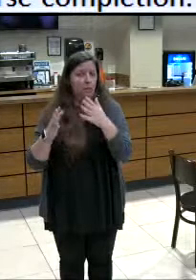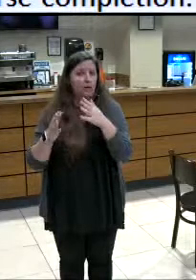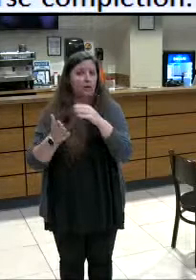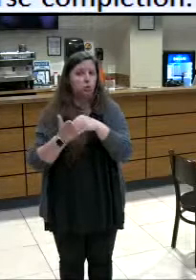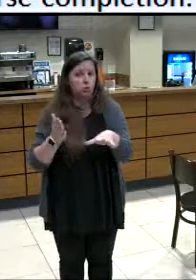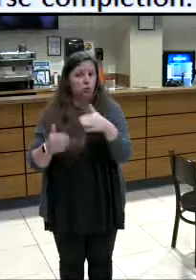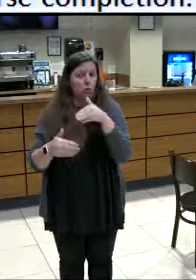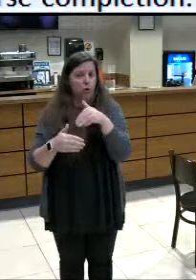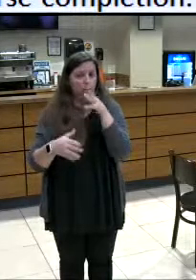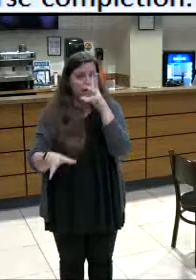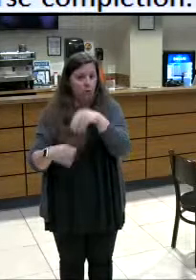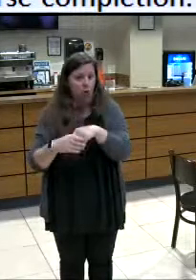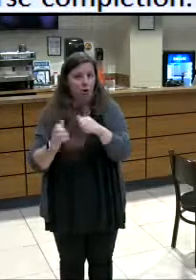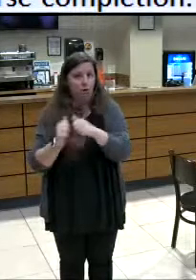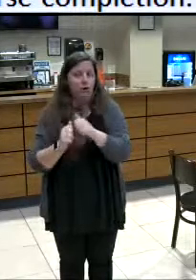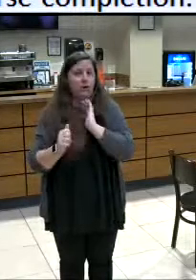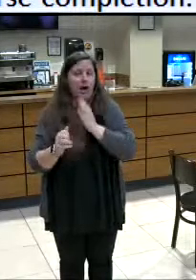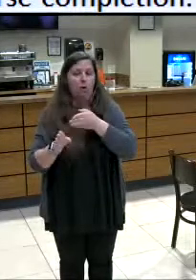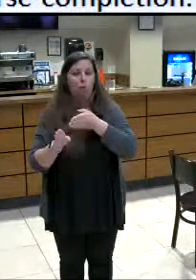assessments, which is our EOPA.